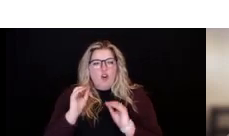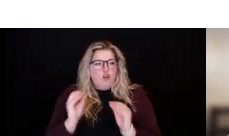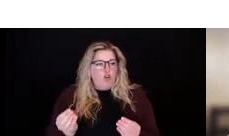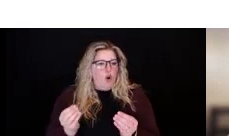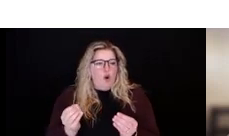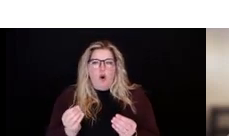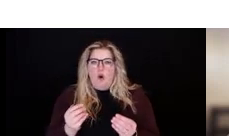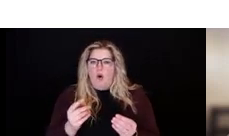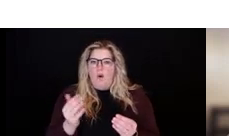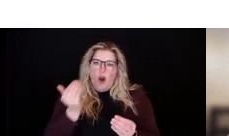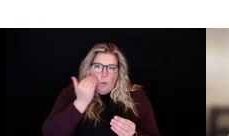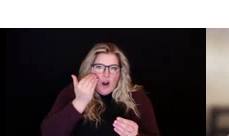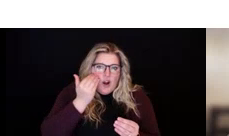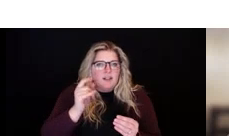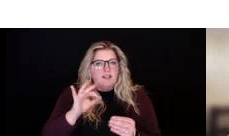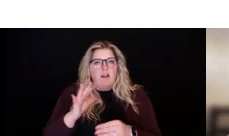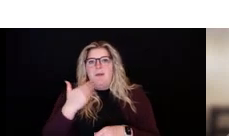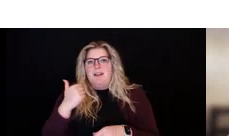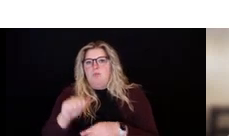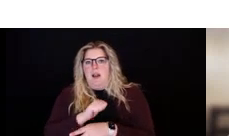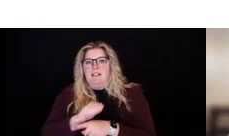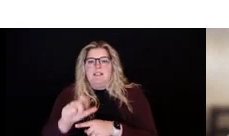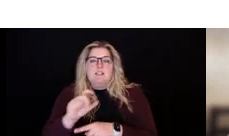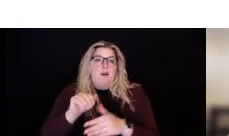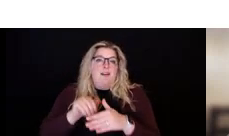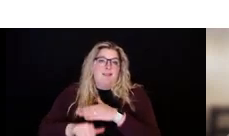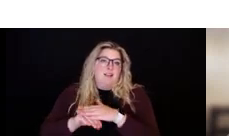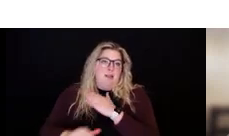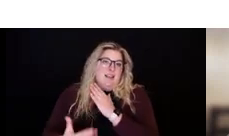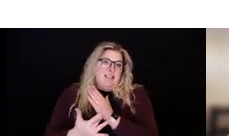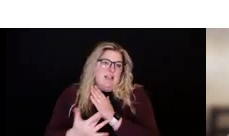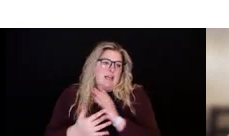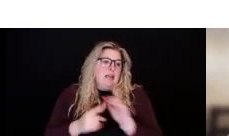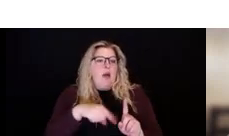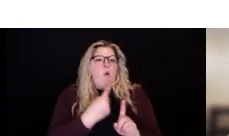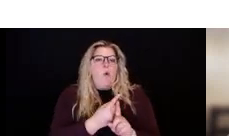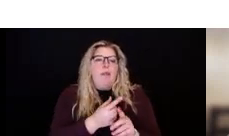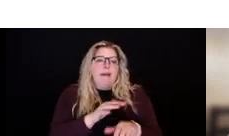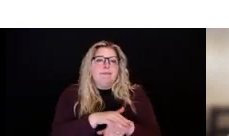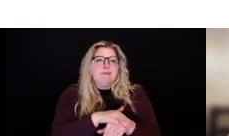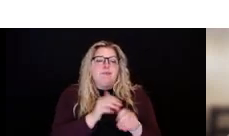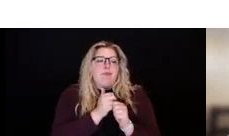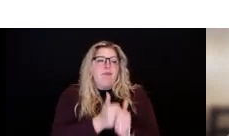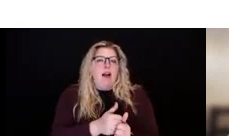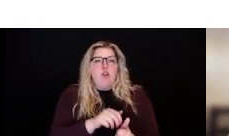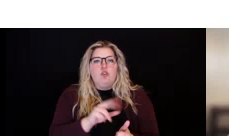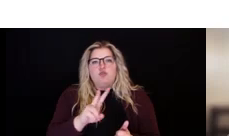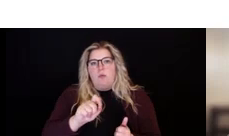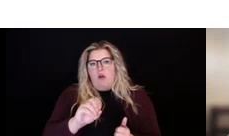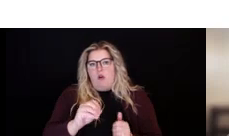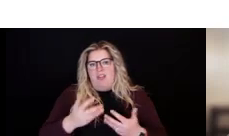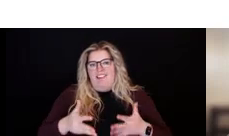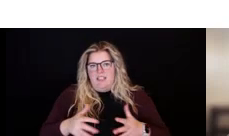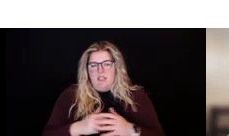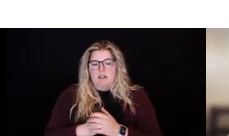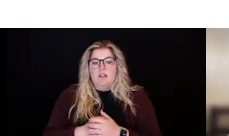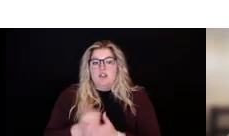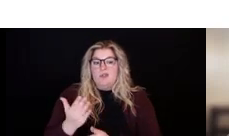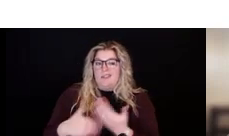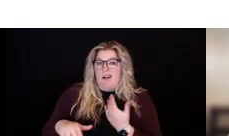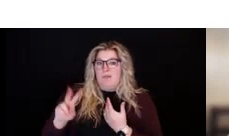of additional best practices or accessibility techniques beyond those 2.0 criteria. And so as a result, some of these